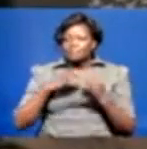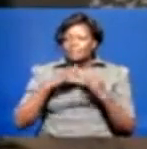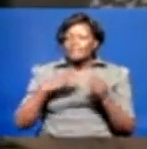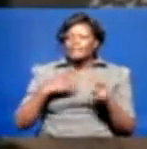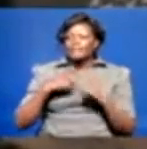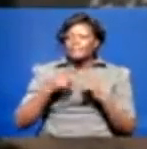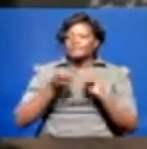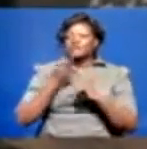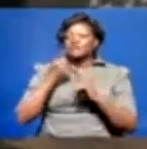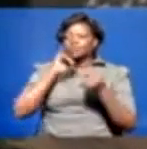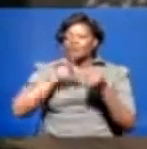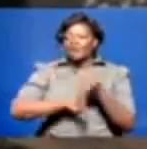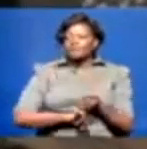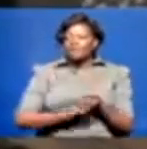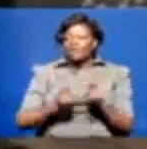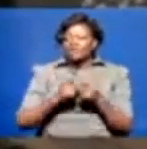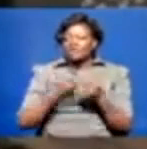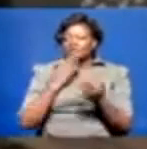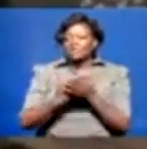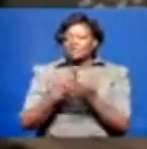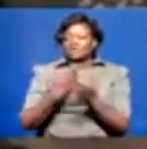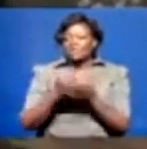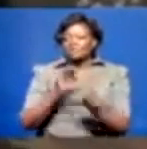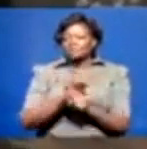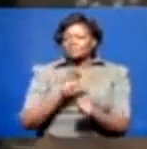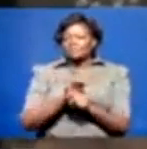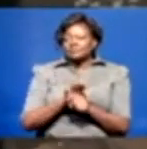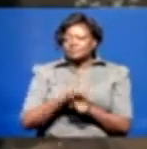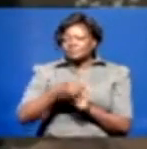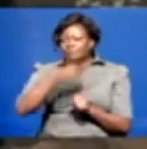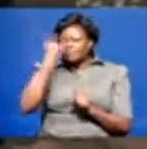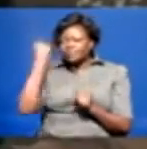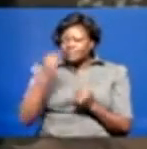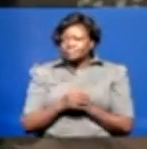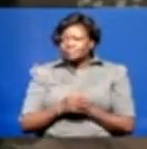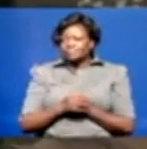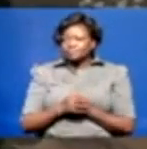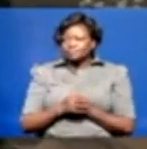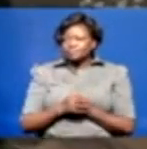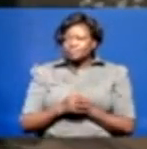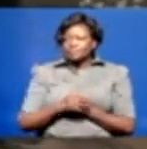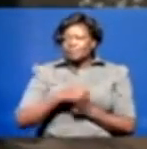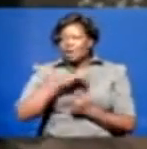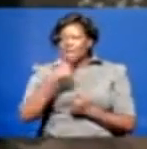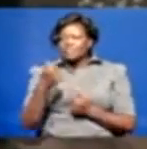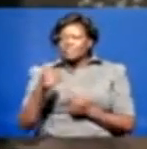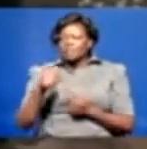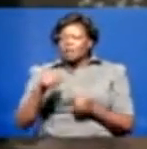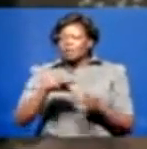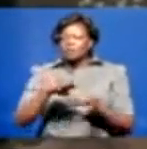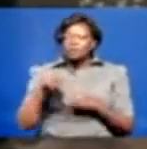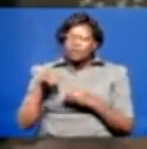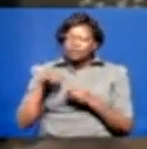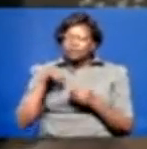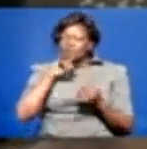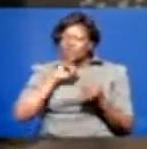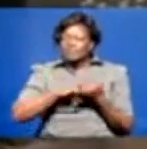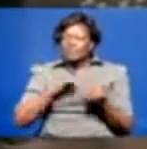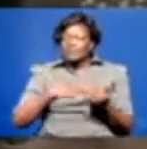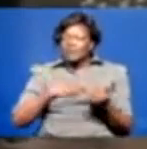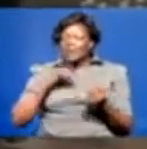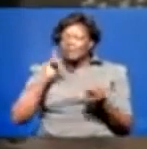mkubwa. Ninashukuru sana. Kwa maana shemeki yangu walikuwa wameninyang'anya mse yangu. Paka